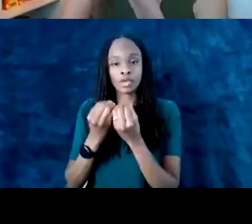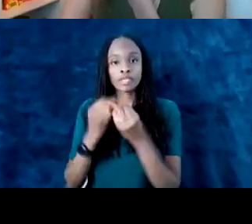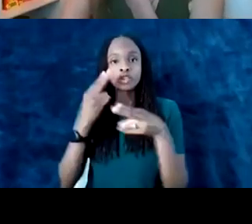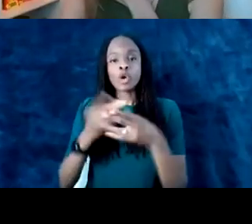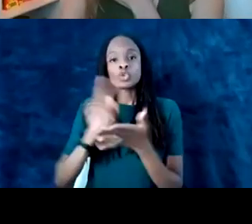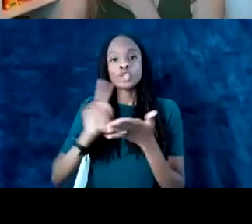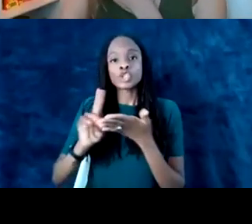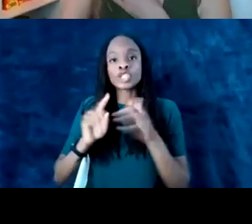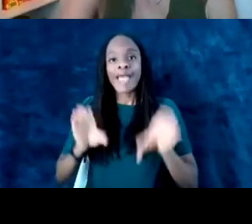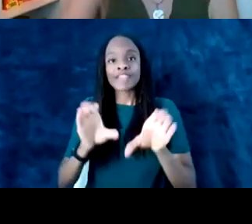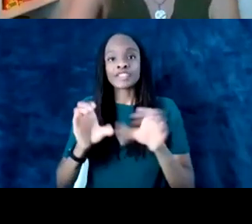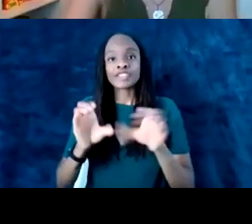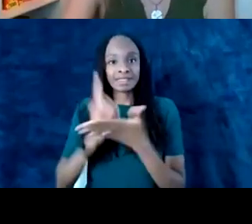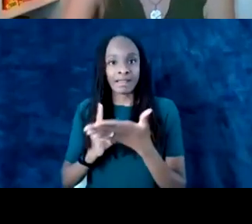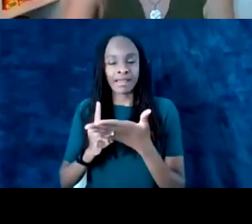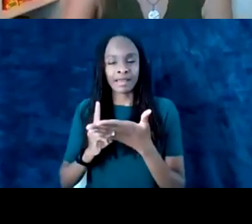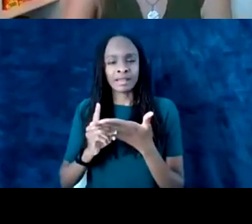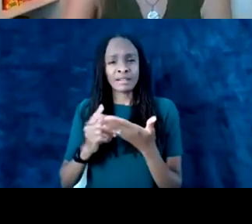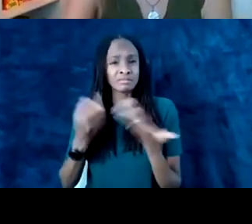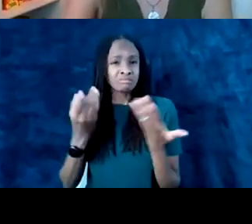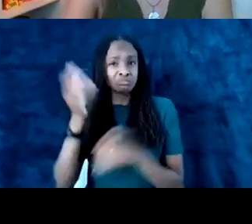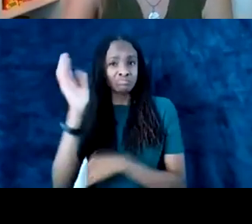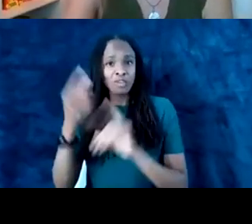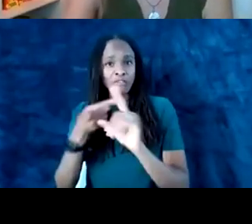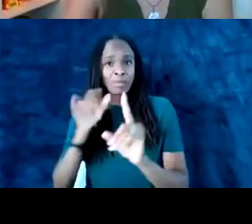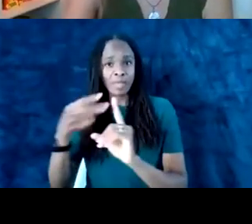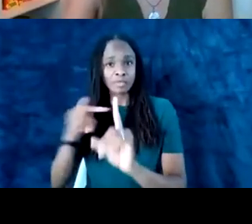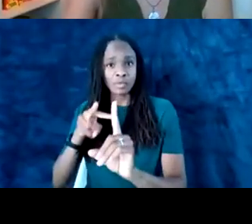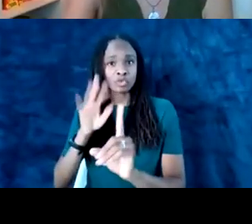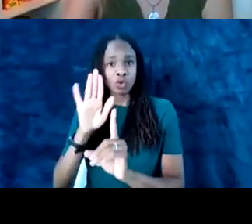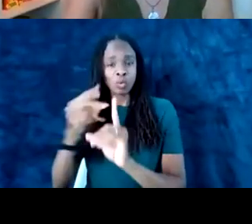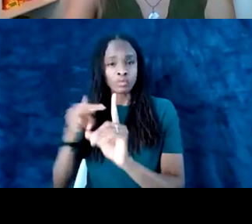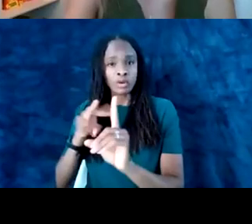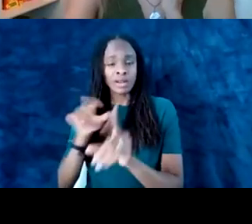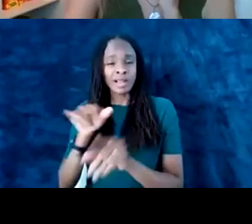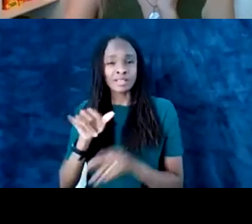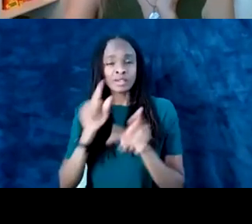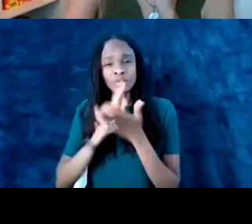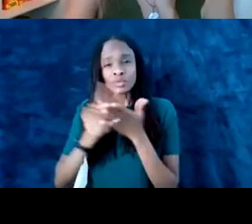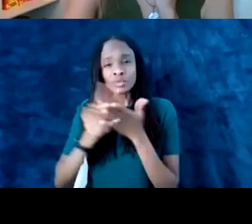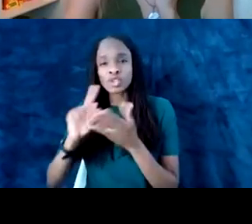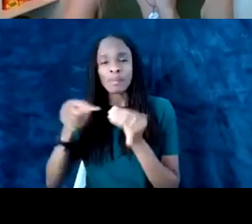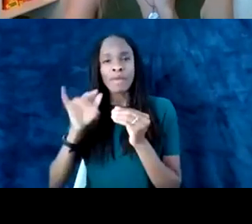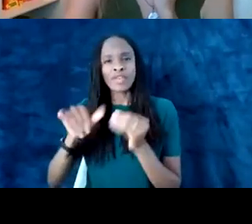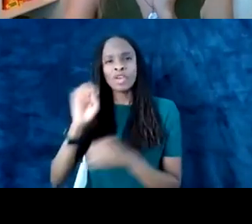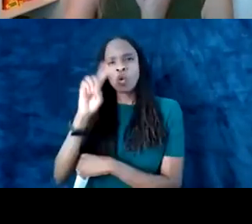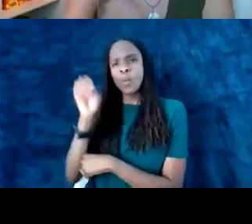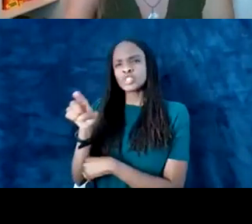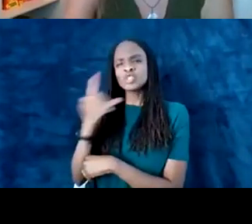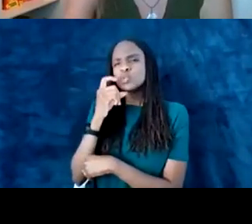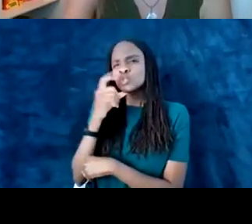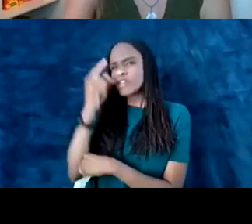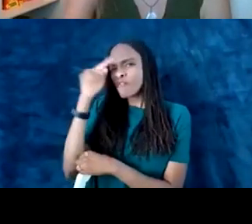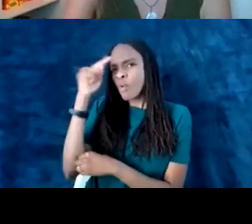And I'm curious if you might, you know, speak from that perspective as well as your own as a researcher about this question of who it's for, because I think